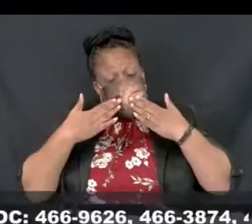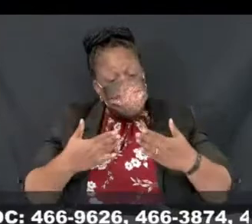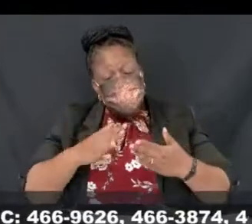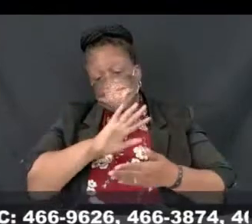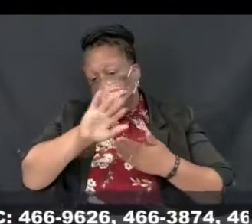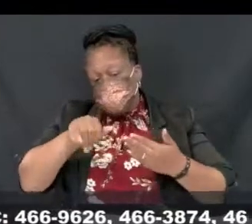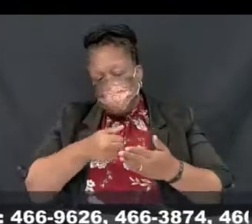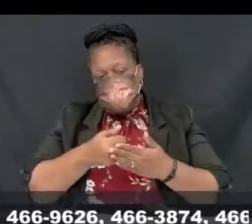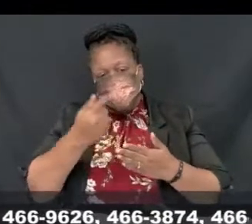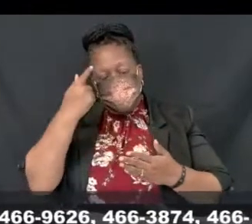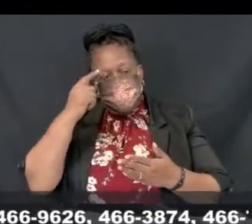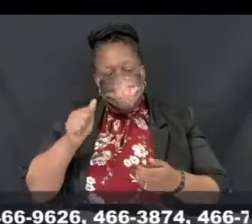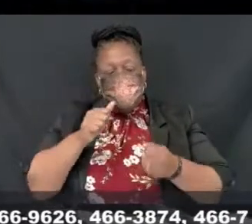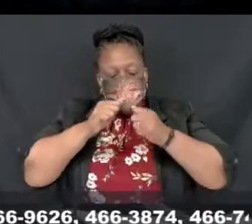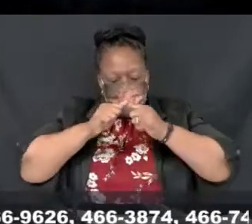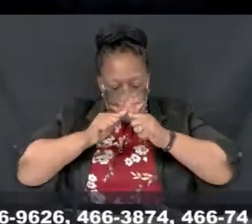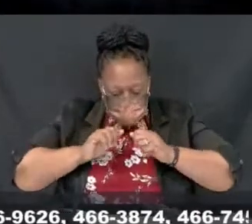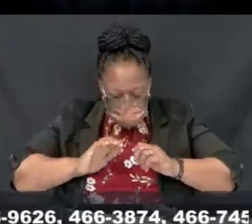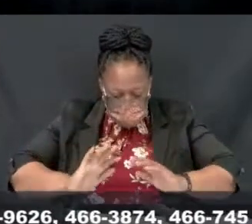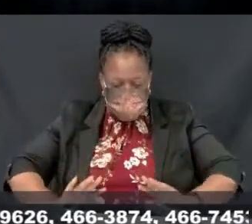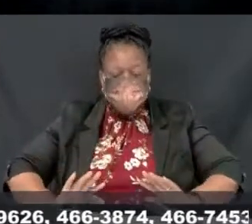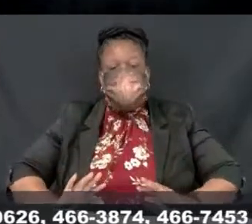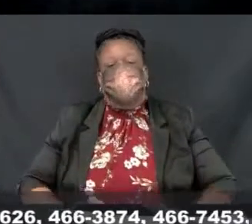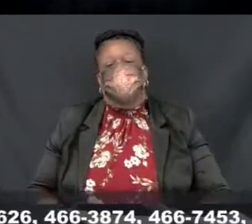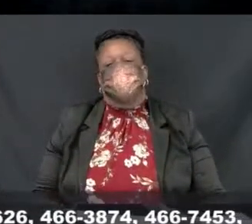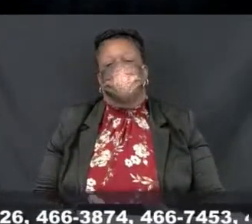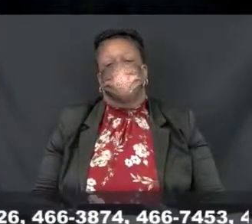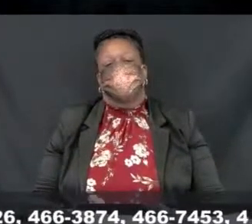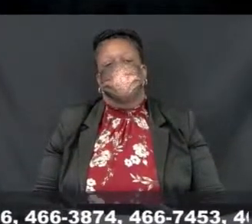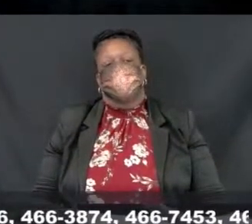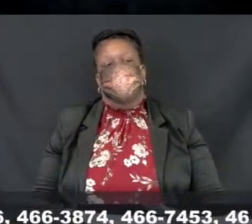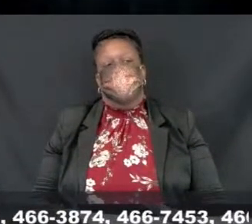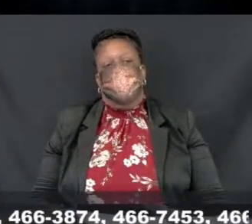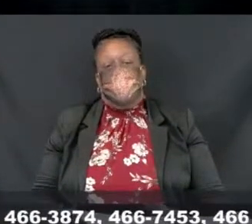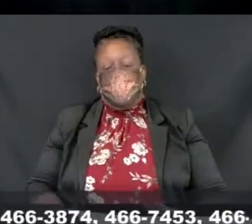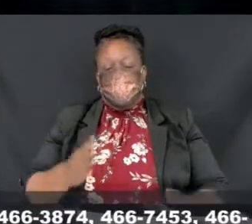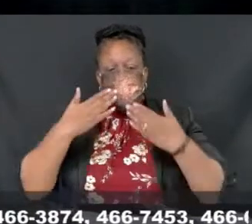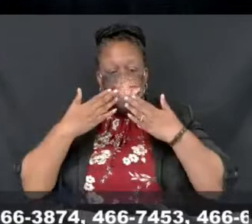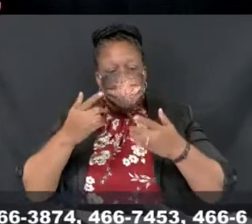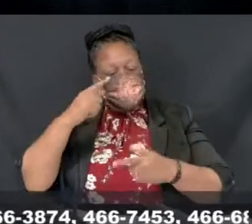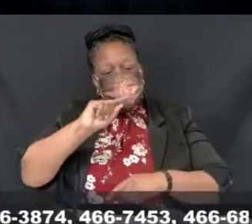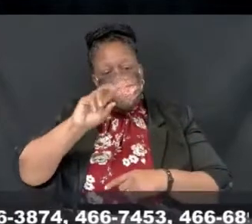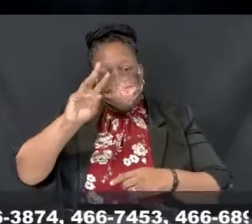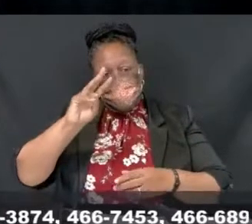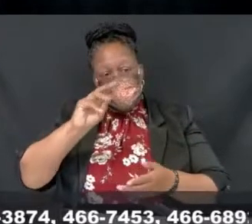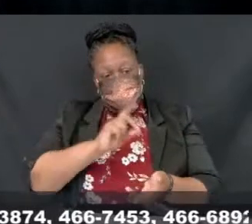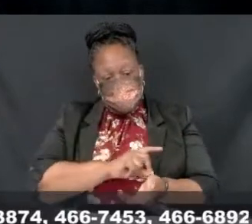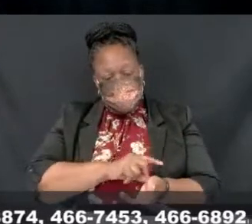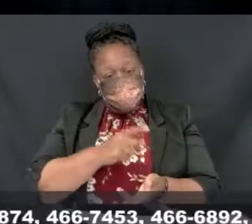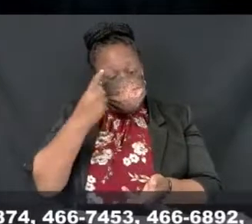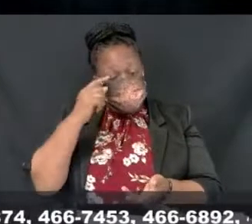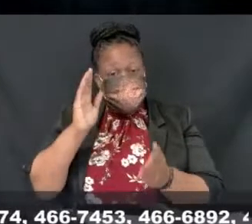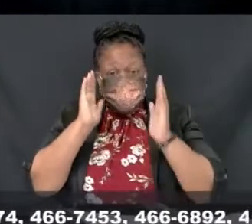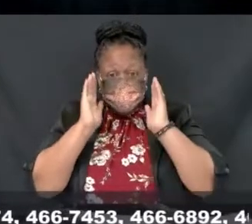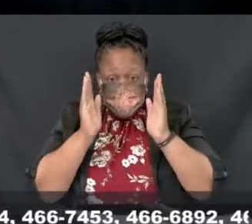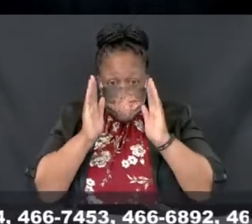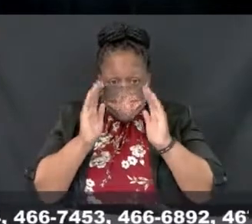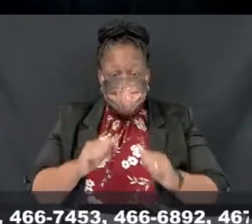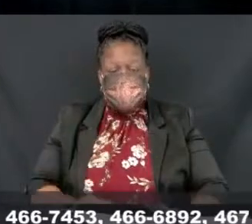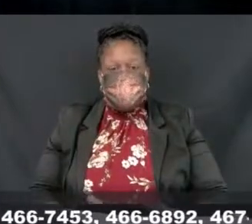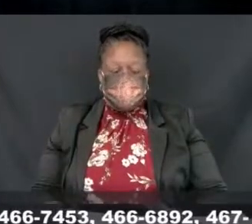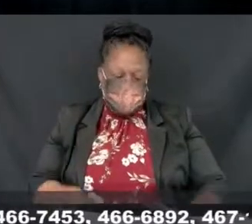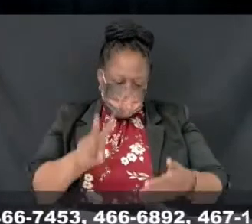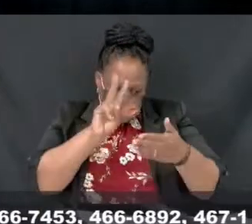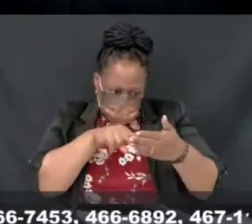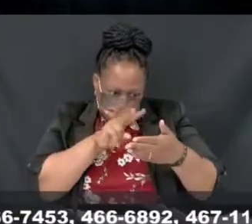guided by our medical experts, following the science, studying the various practices globally, not just in the Caribbean.